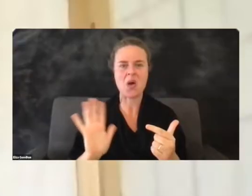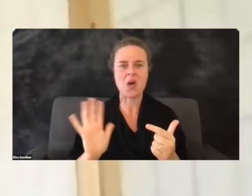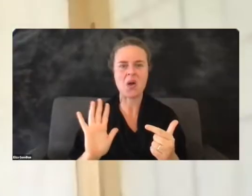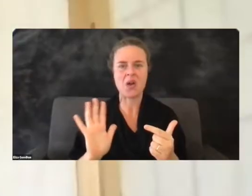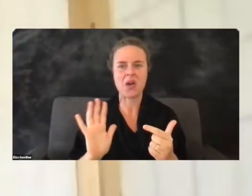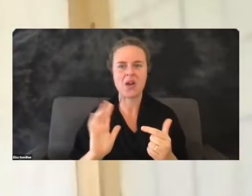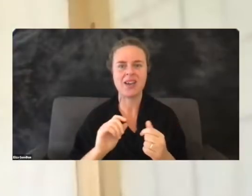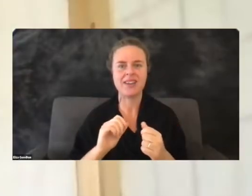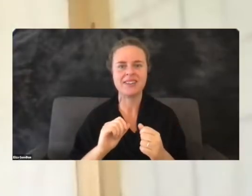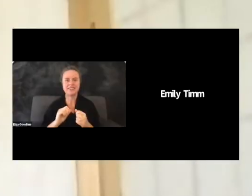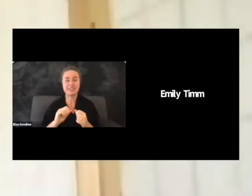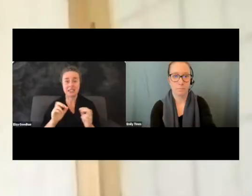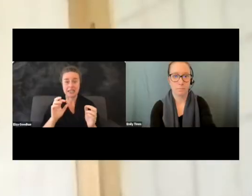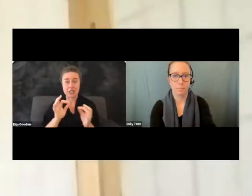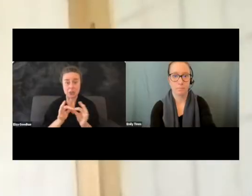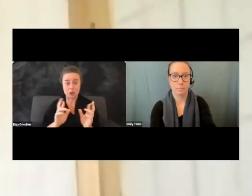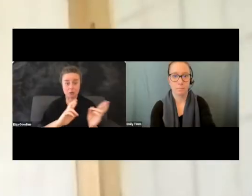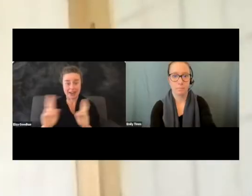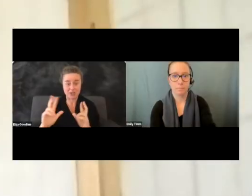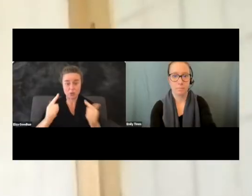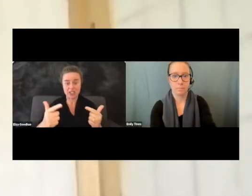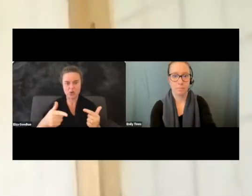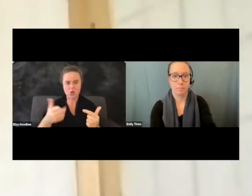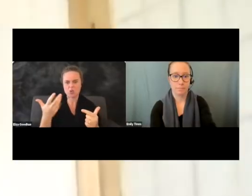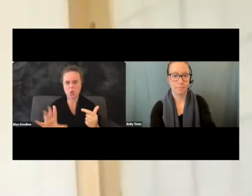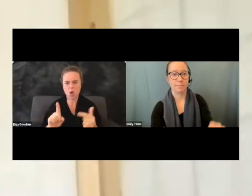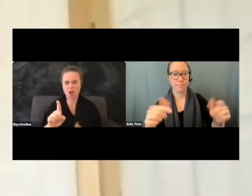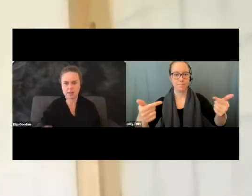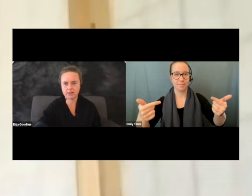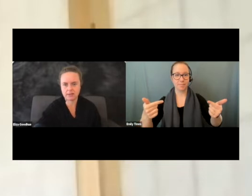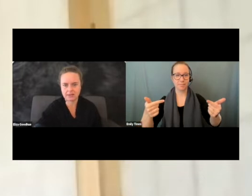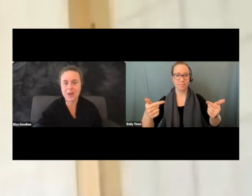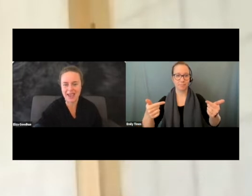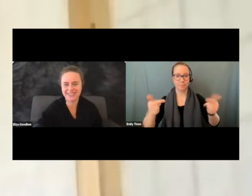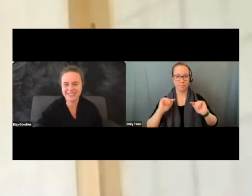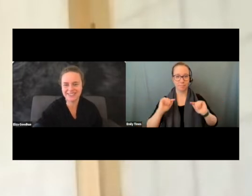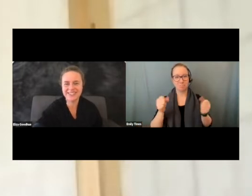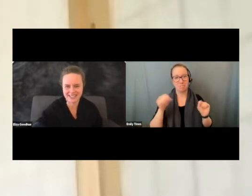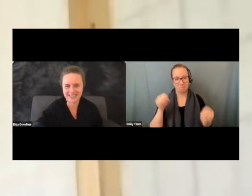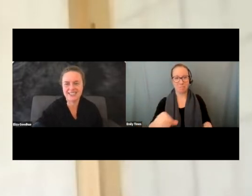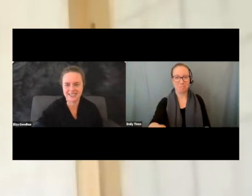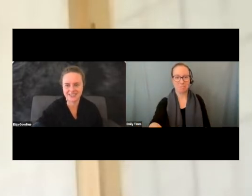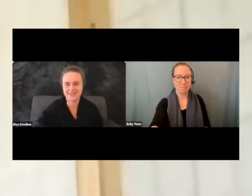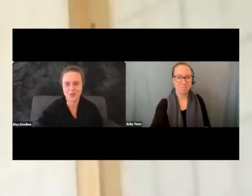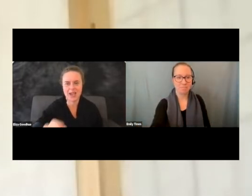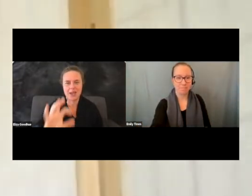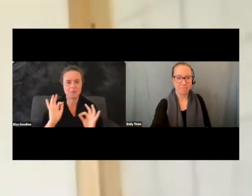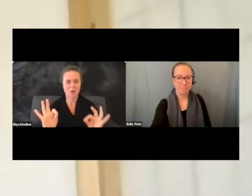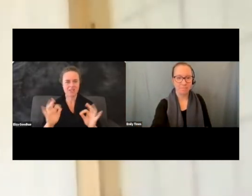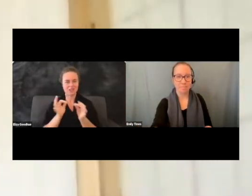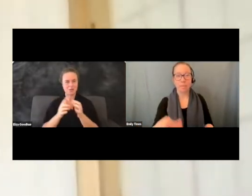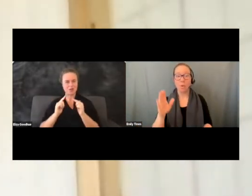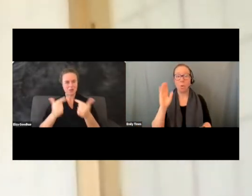us the time frame. So we have one more spotlight presentation. We are going to bump the break a little bit later, but you'll still get